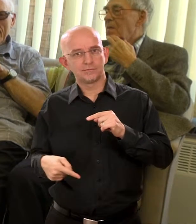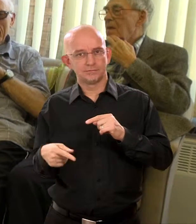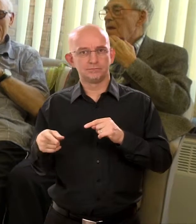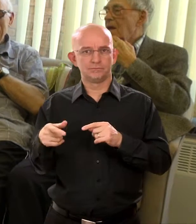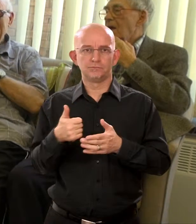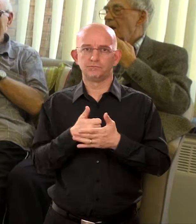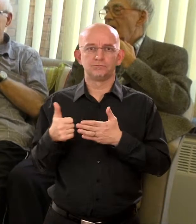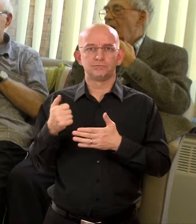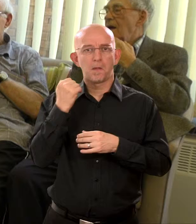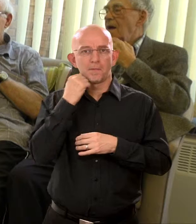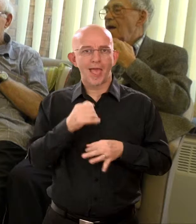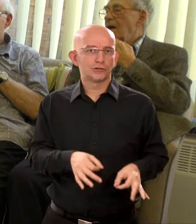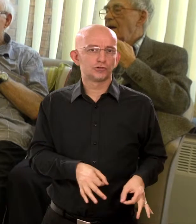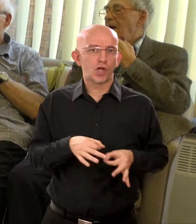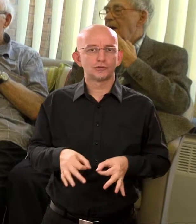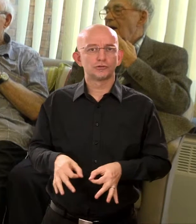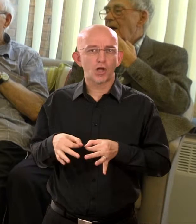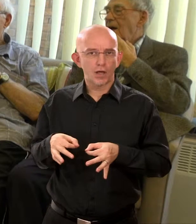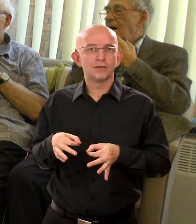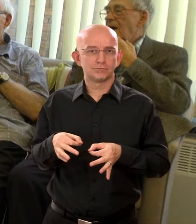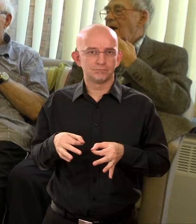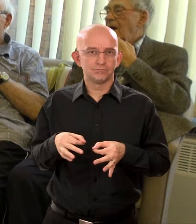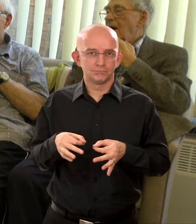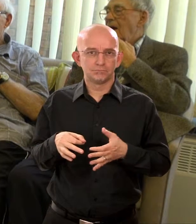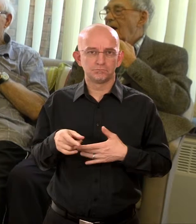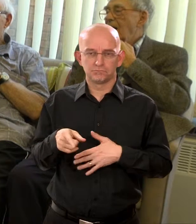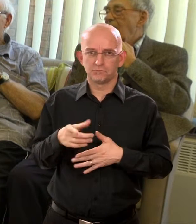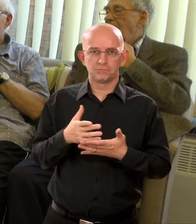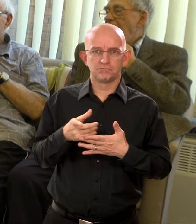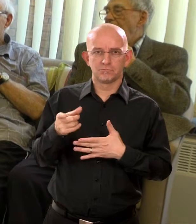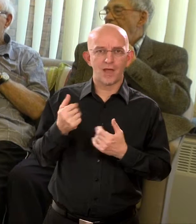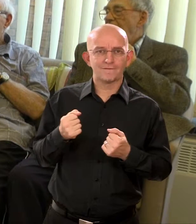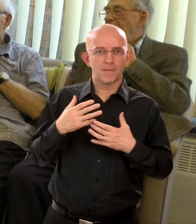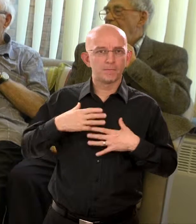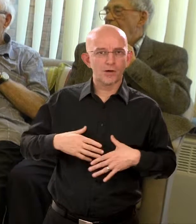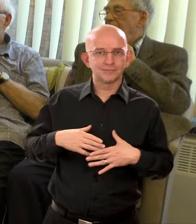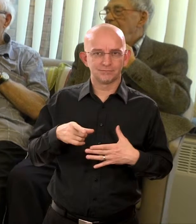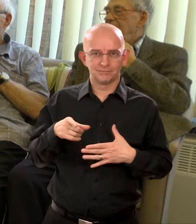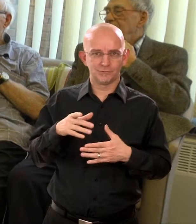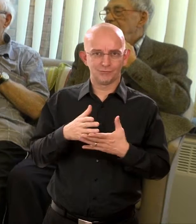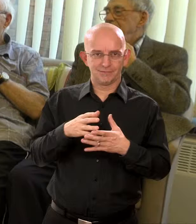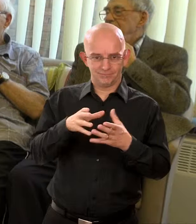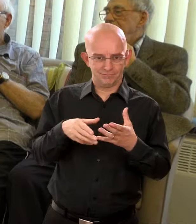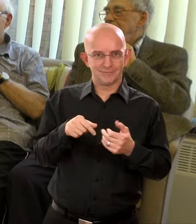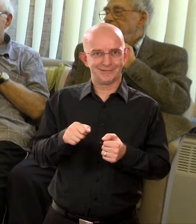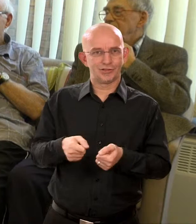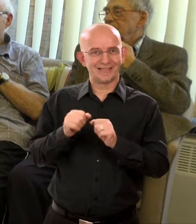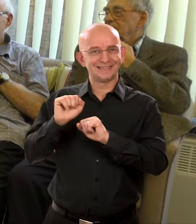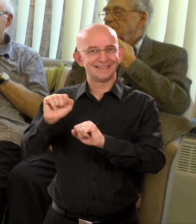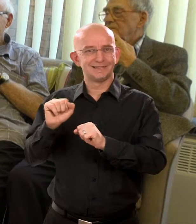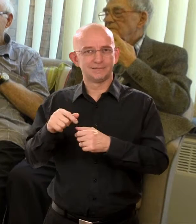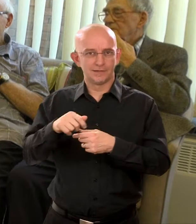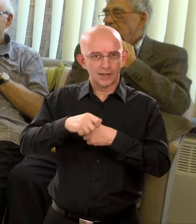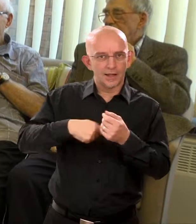us, she used to wear black stockings, and the body of it was made of the stockings,